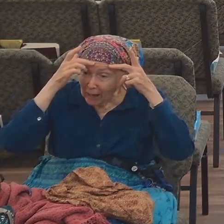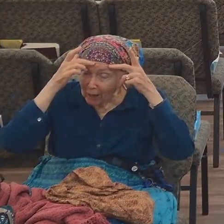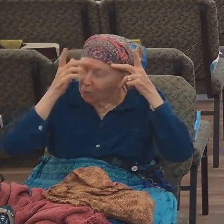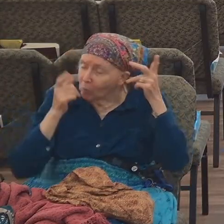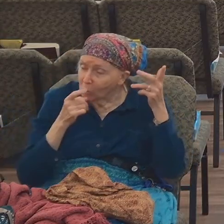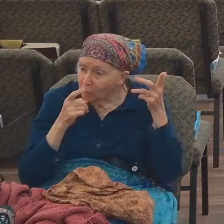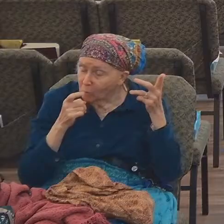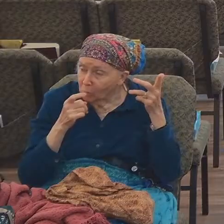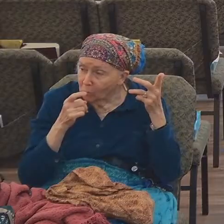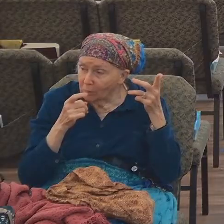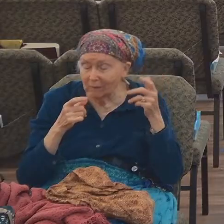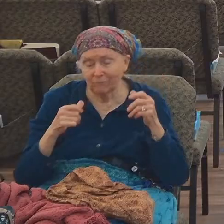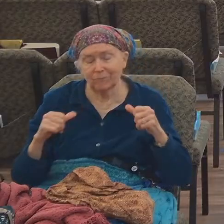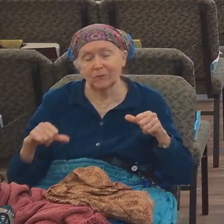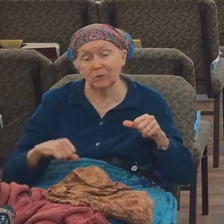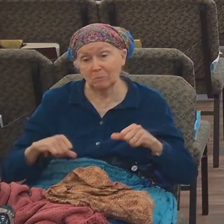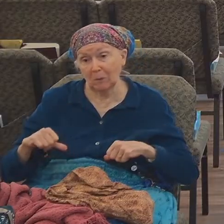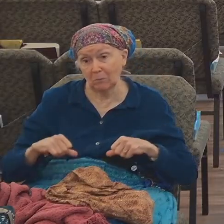to boast of